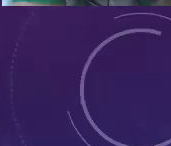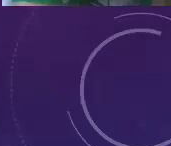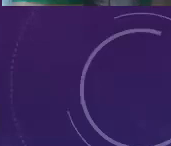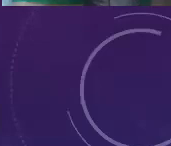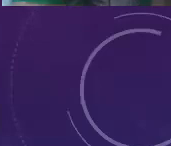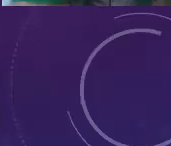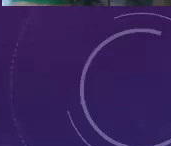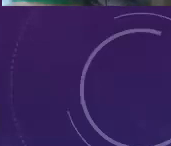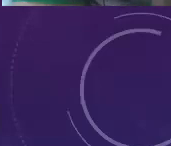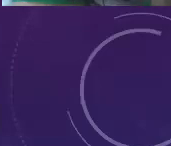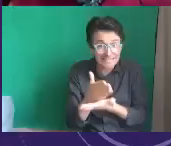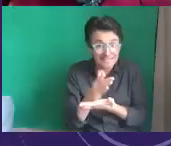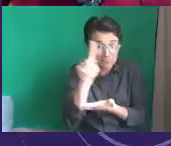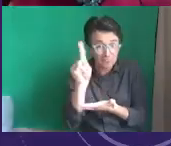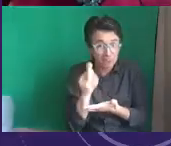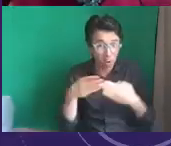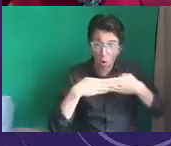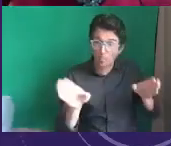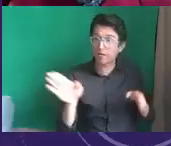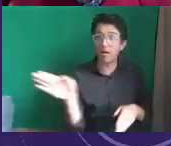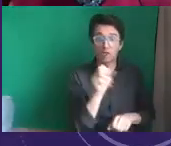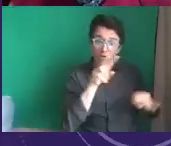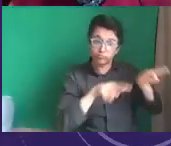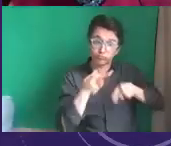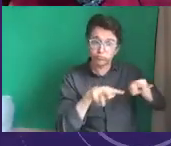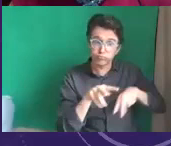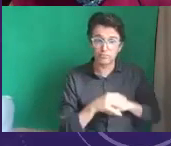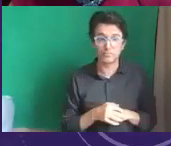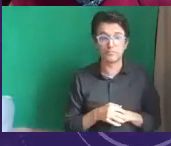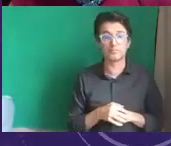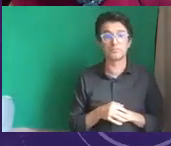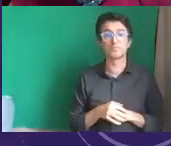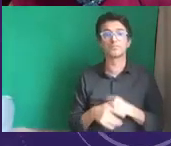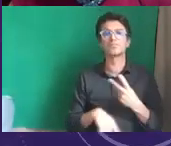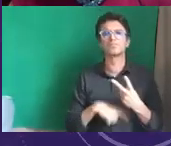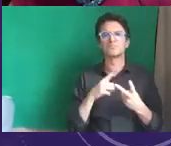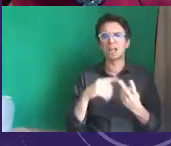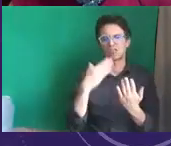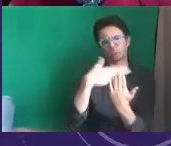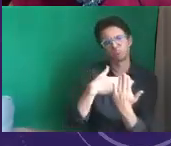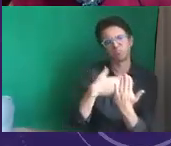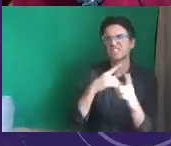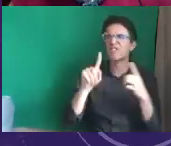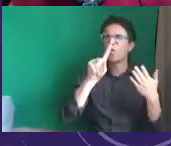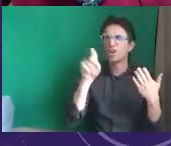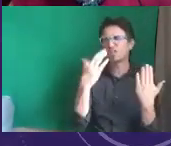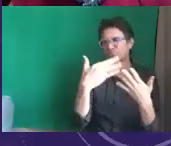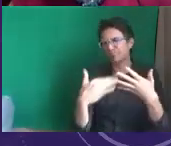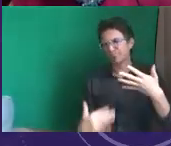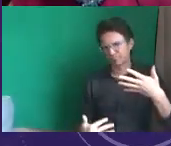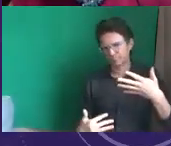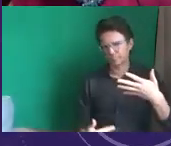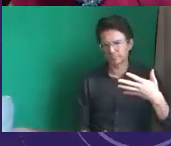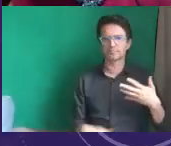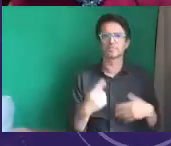cost? I never ask this question because how can we afford not to? The great thing about most social media